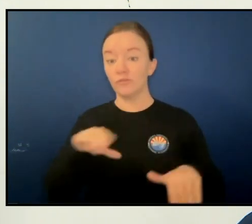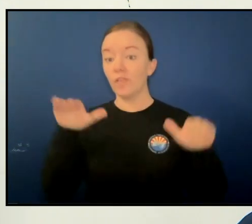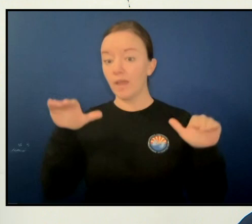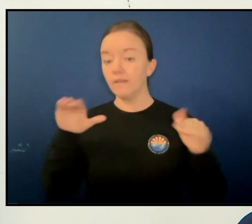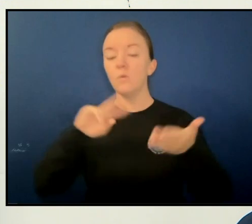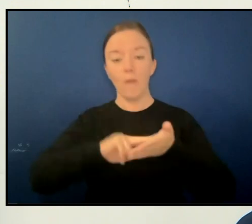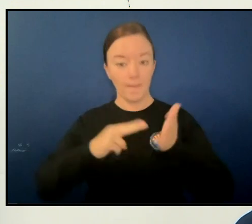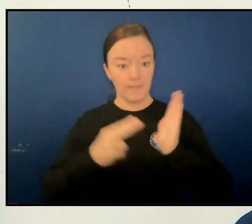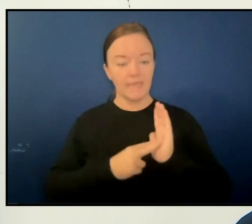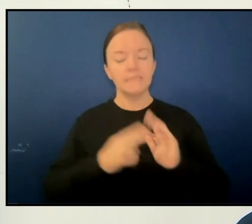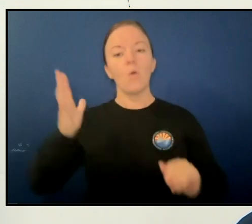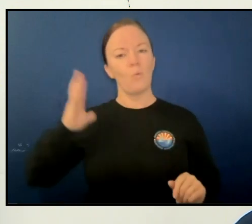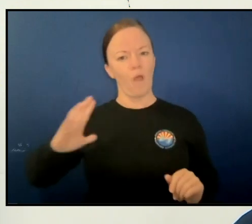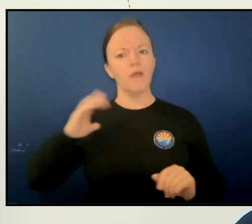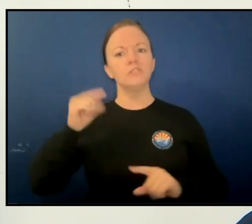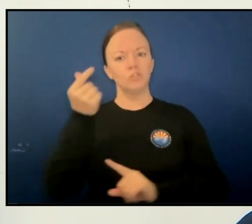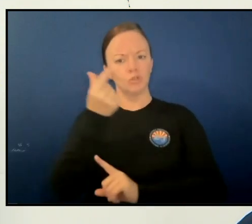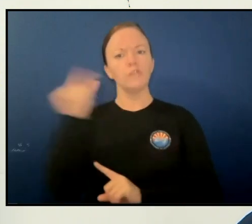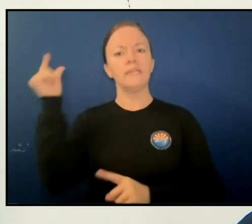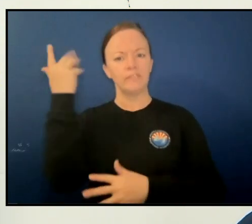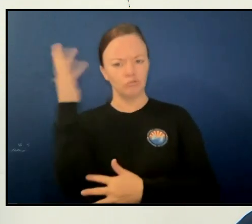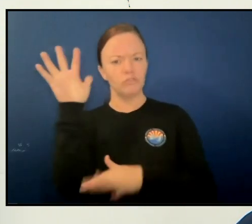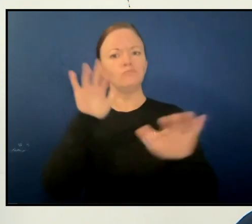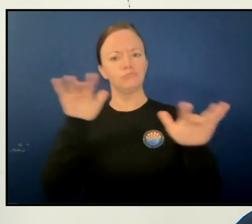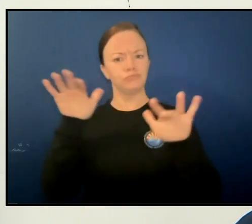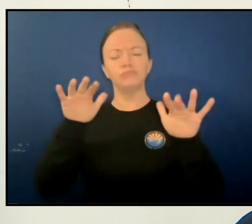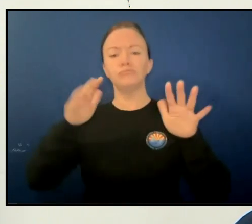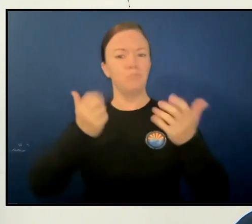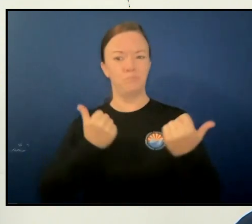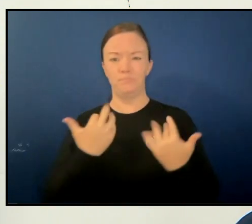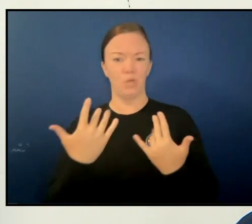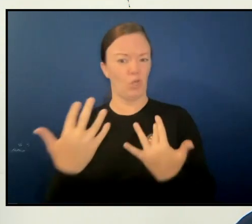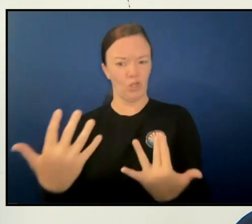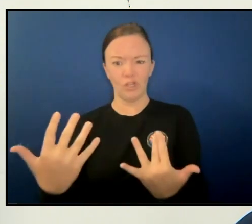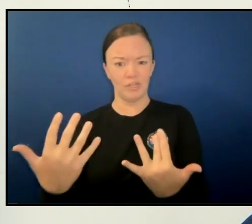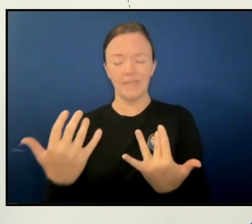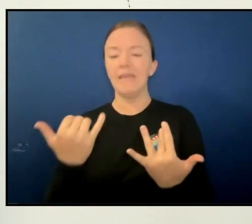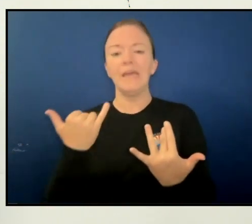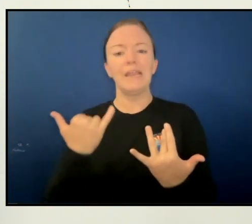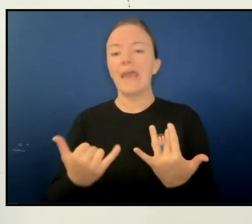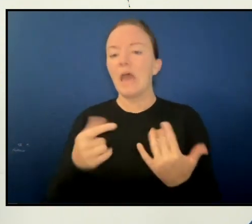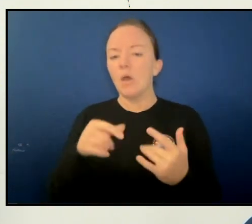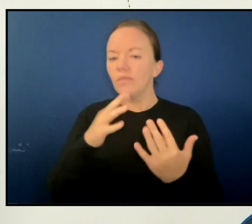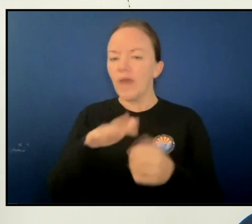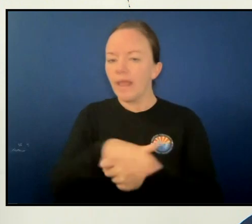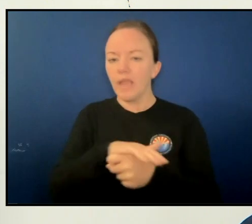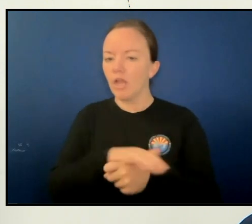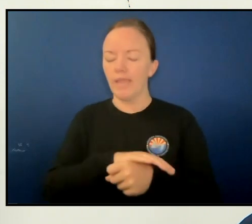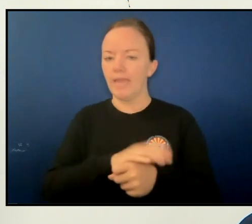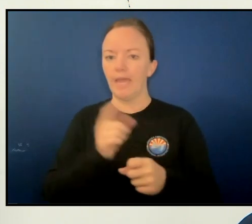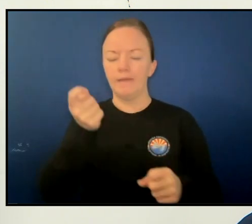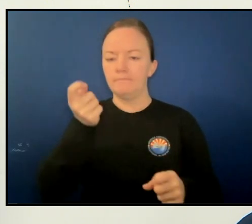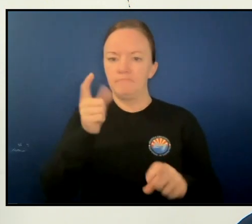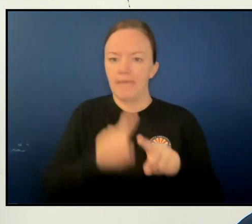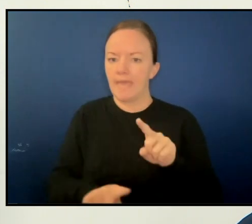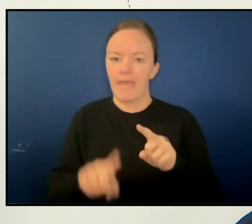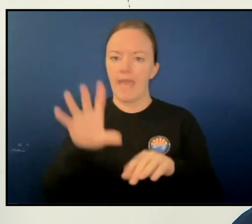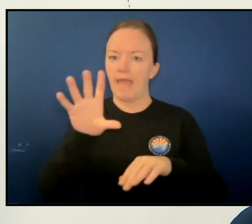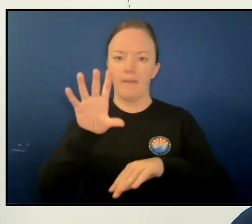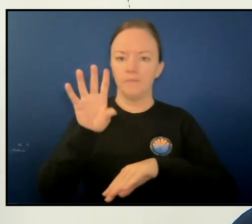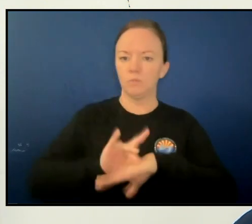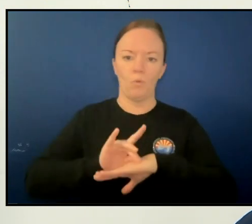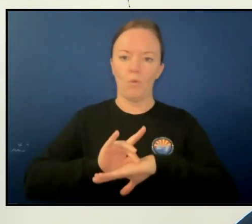was once that got burned over is now a landscape that can hardly absorb any water. So any of that moisture that falls over